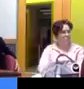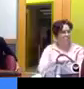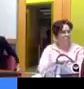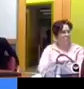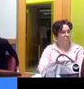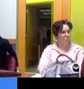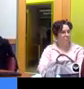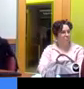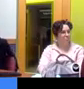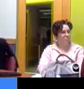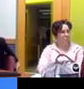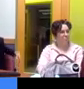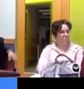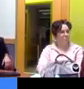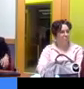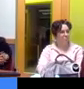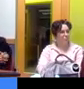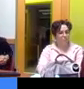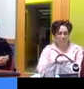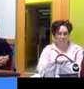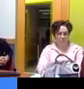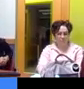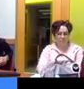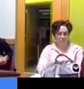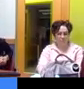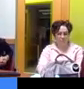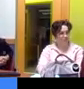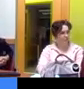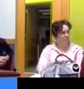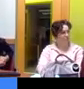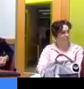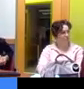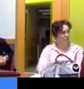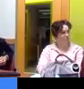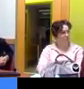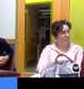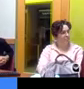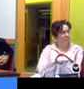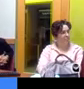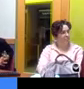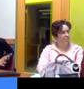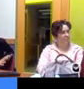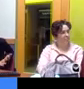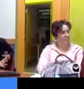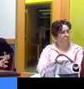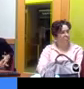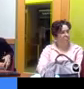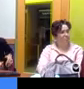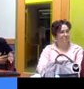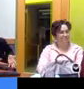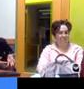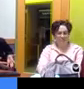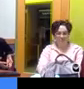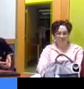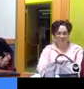much, Canyon. It's been really nice to work with you. My name is Lindsey Piper. I'm a women's health nurse practitioner, and I